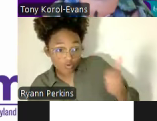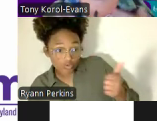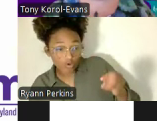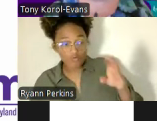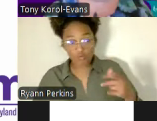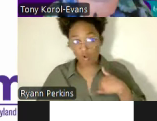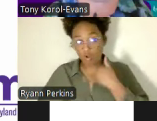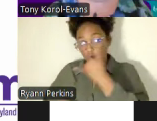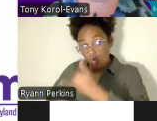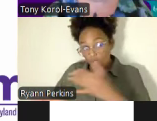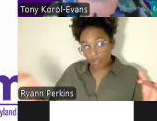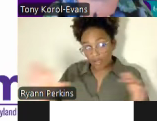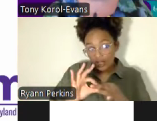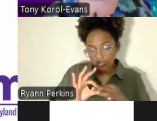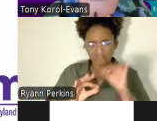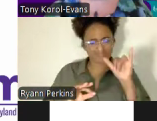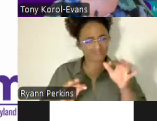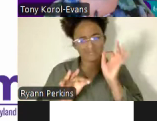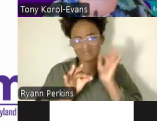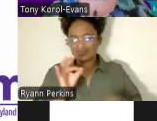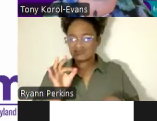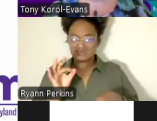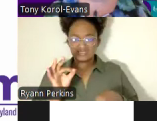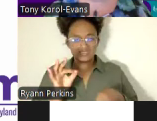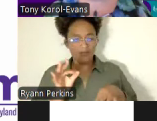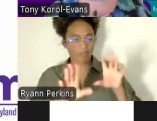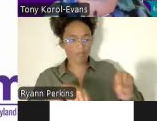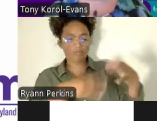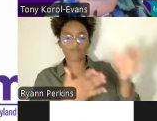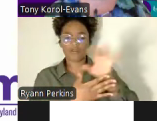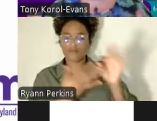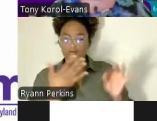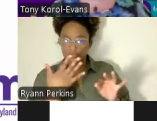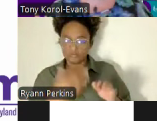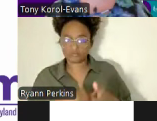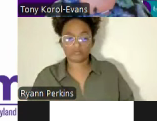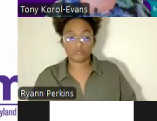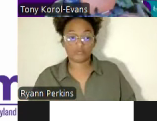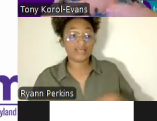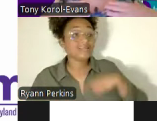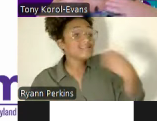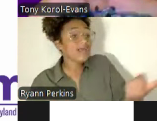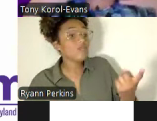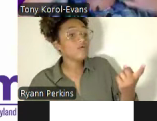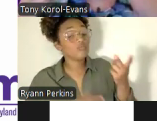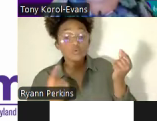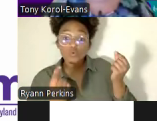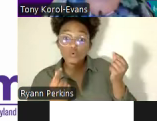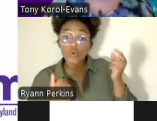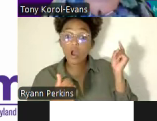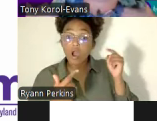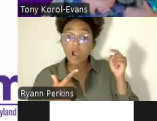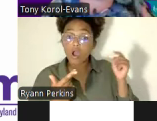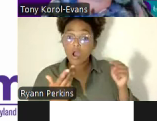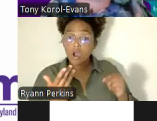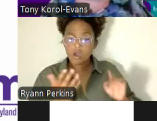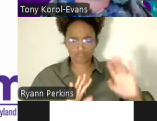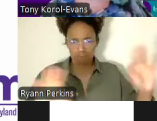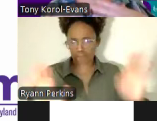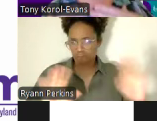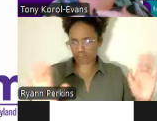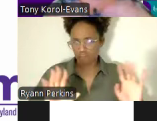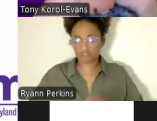them. Let them know what their options are. You don't tell them what they're going to do. You notice she said, we can, have you